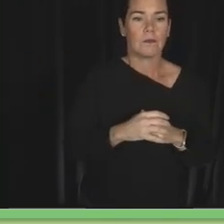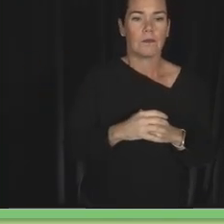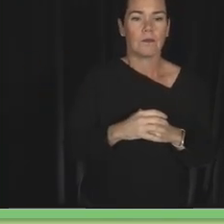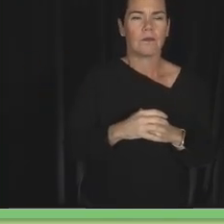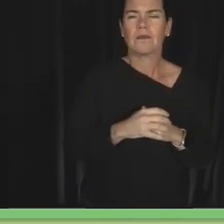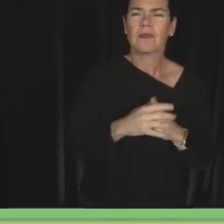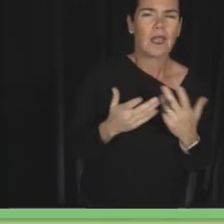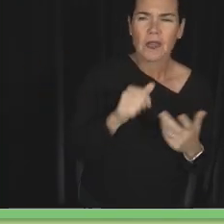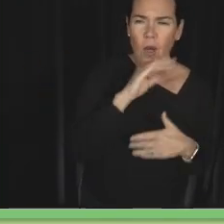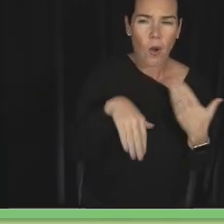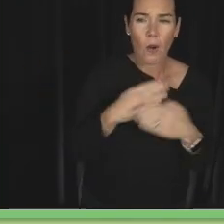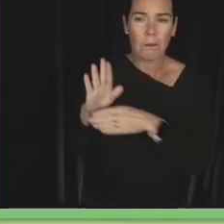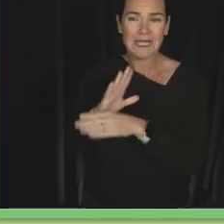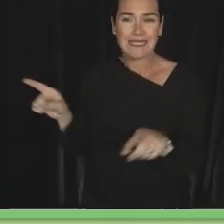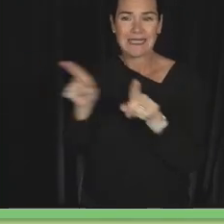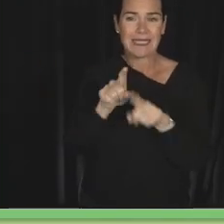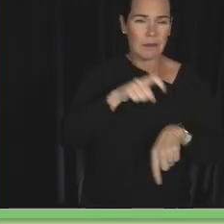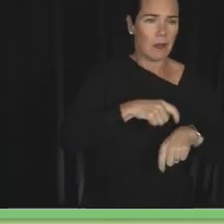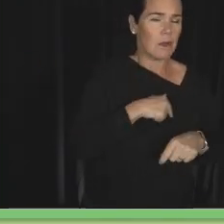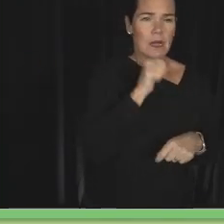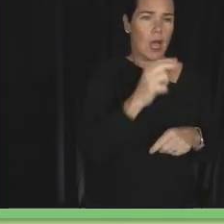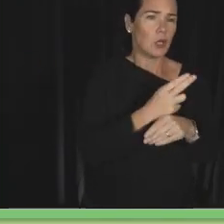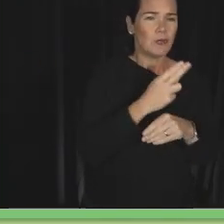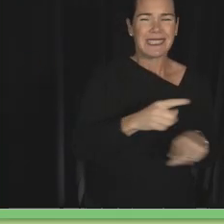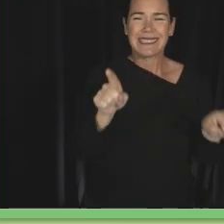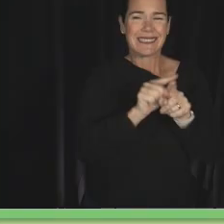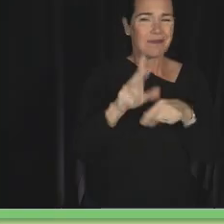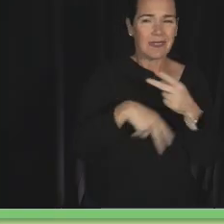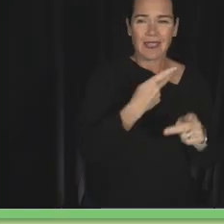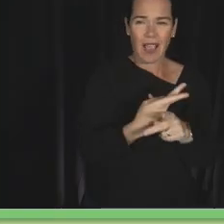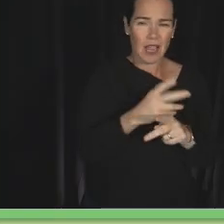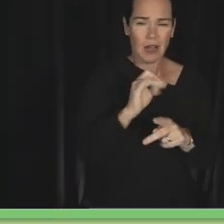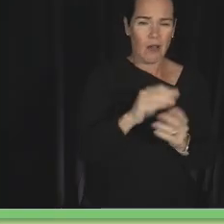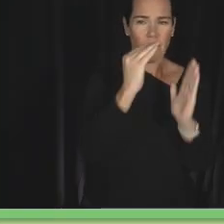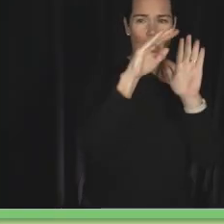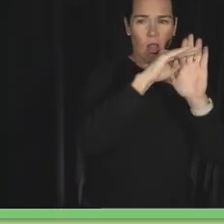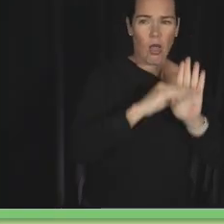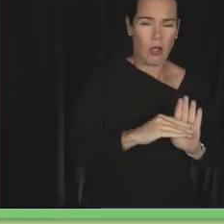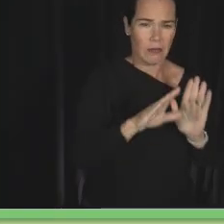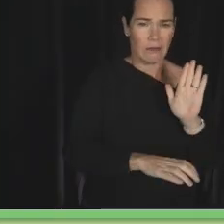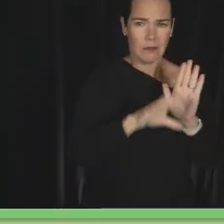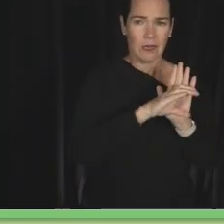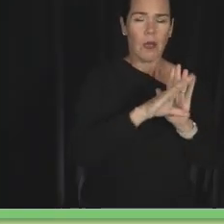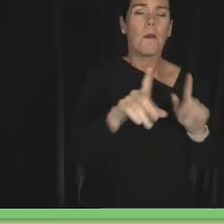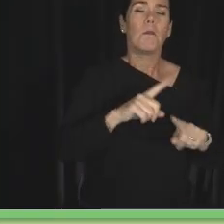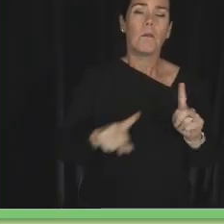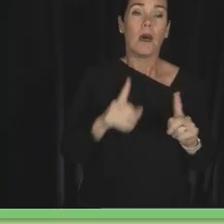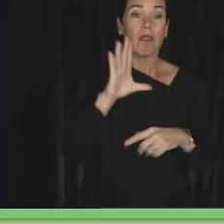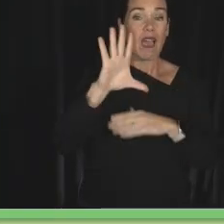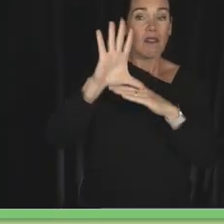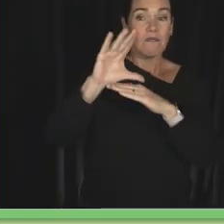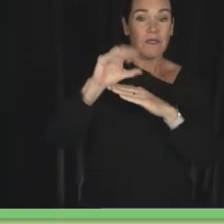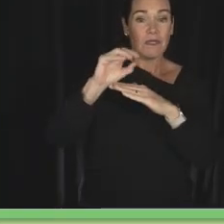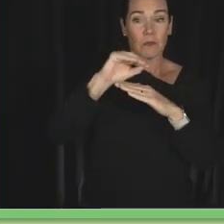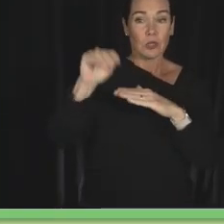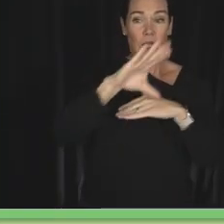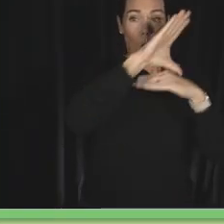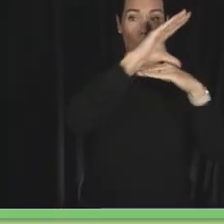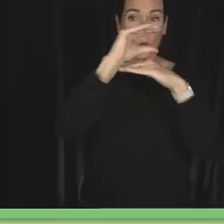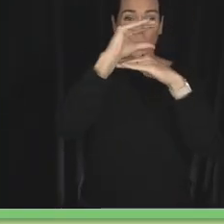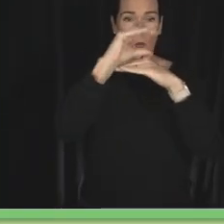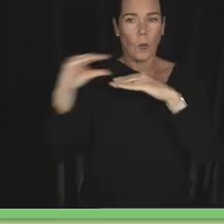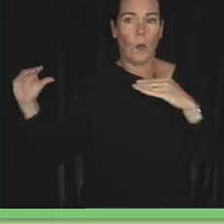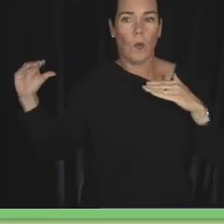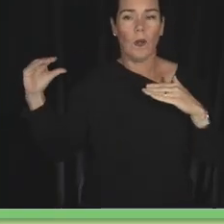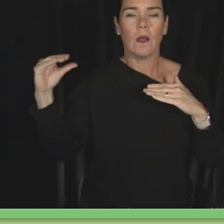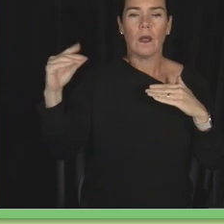time or have the same services deployed with the same logging characteristics, but across the board, the result is that 50% drop in CPU to our